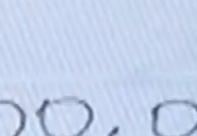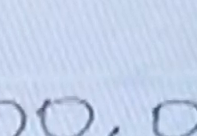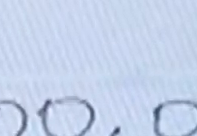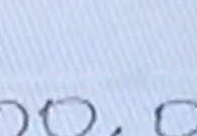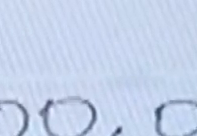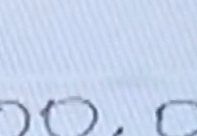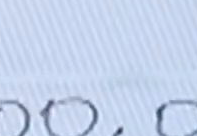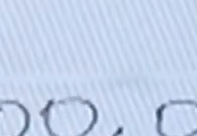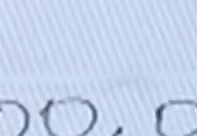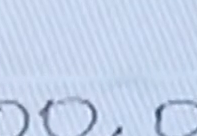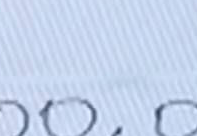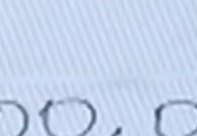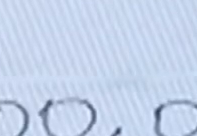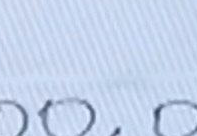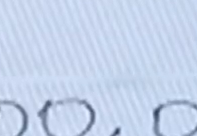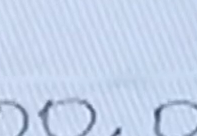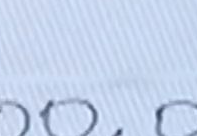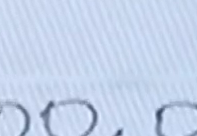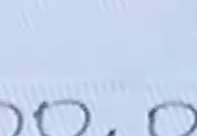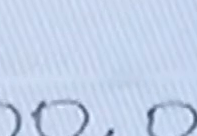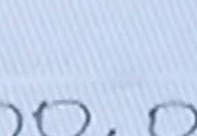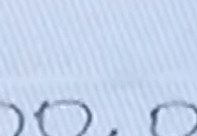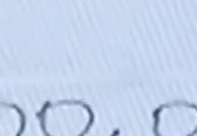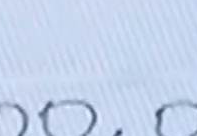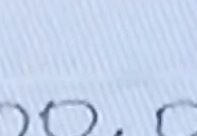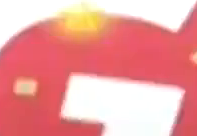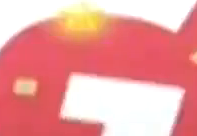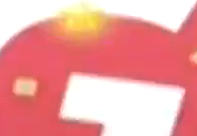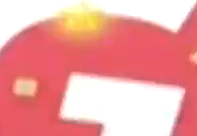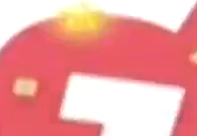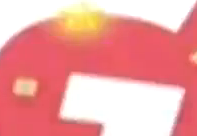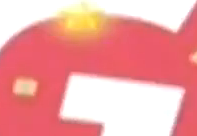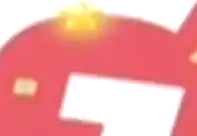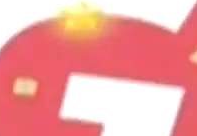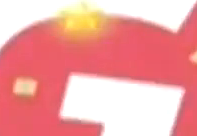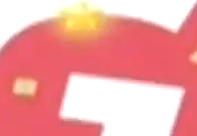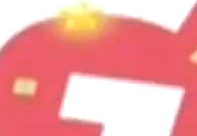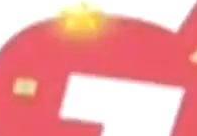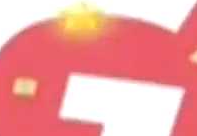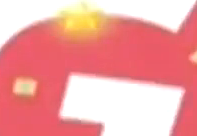the 26th of December. Now, to participate in the Jipange Na Viusasa competition, simply dial